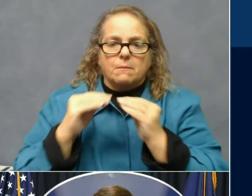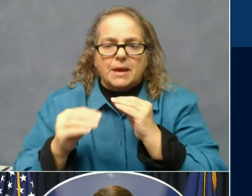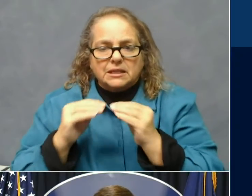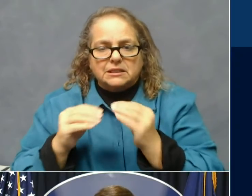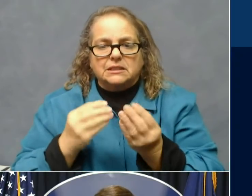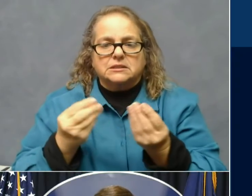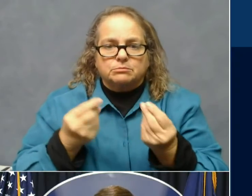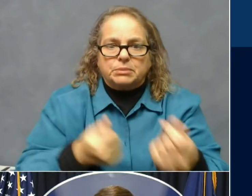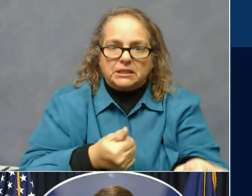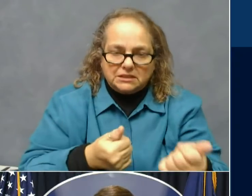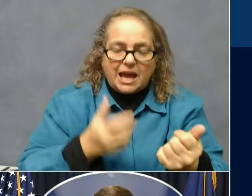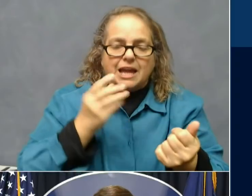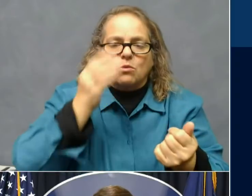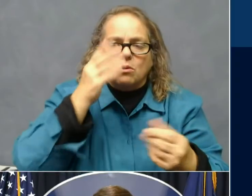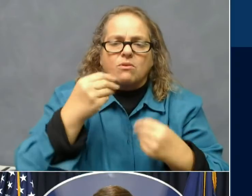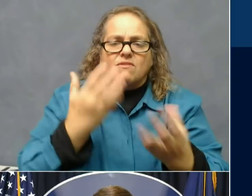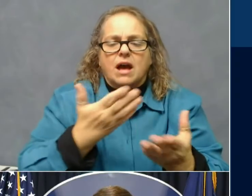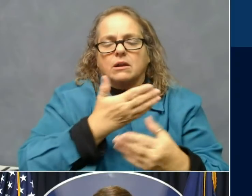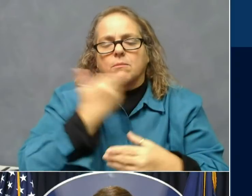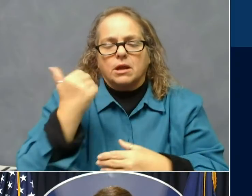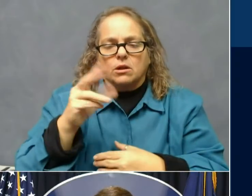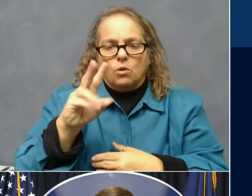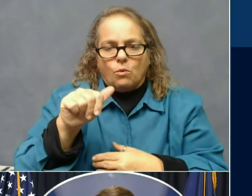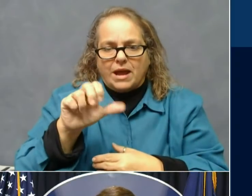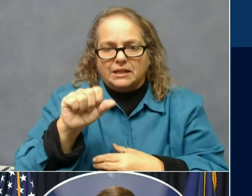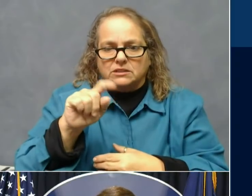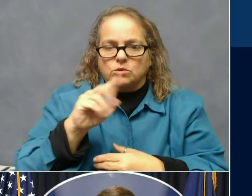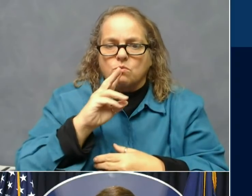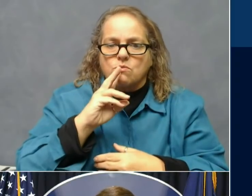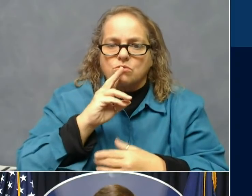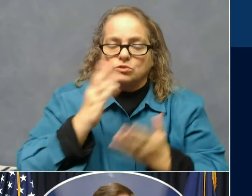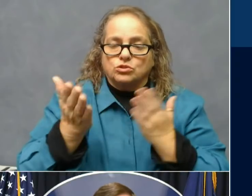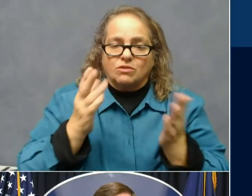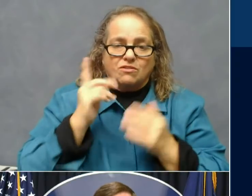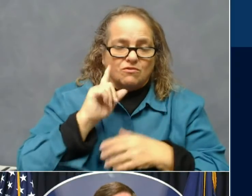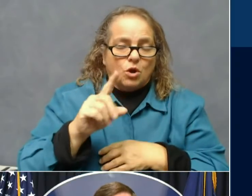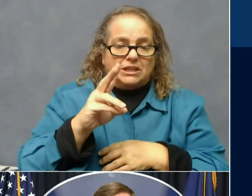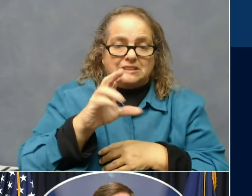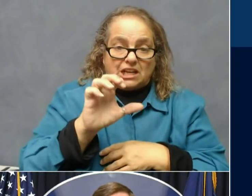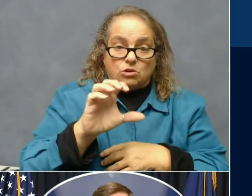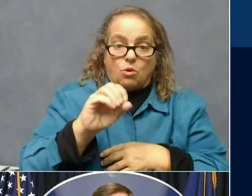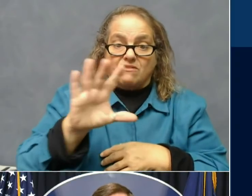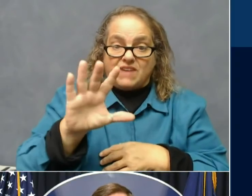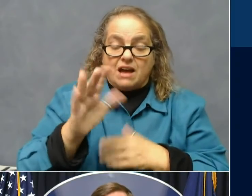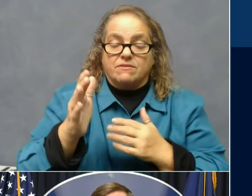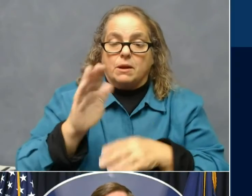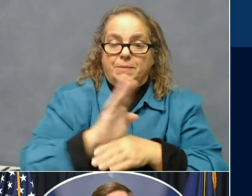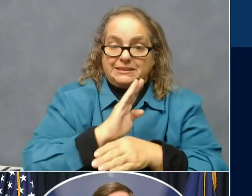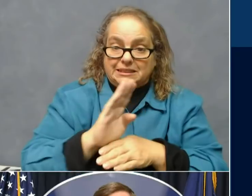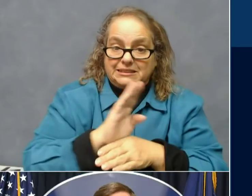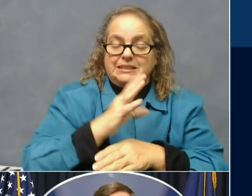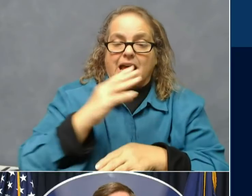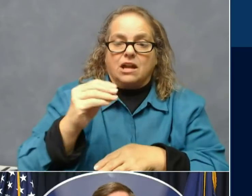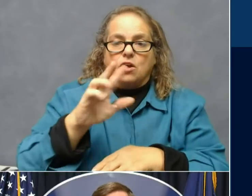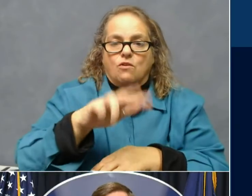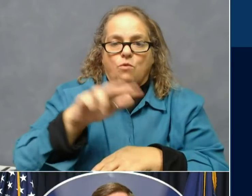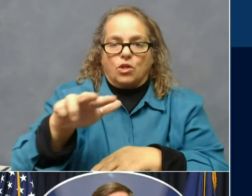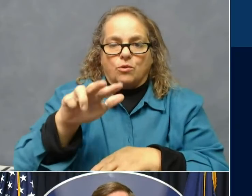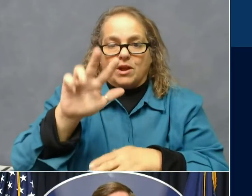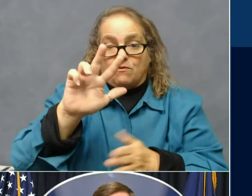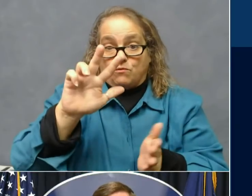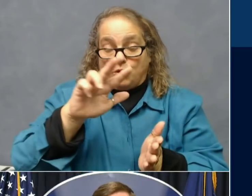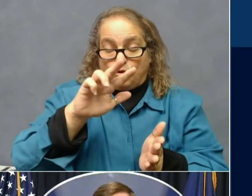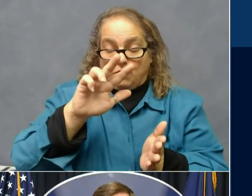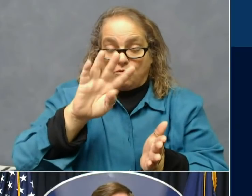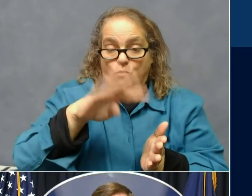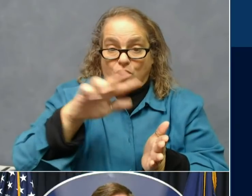better wastewater service for 605 businesses and more than 4,300 households. Clean drinking water is a